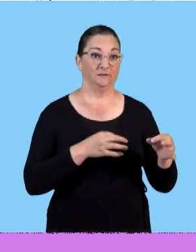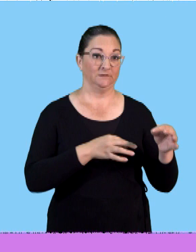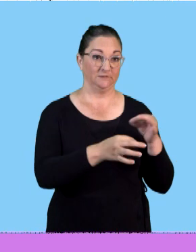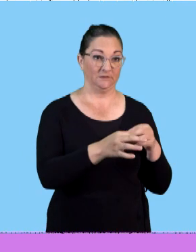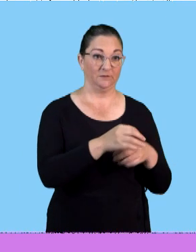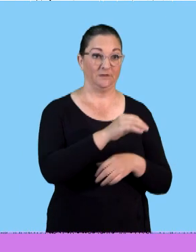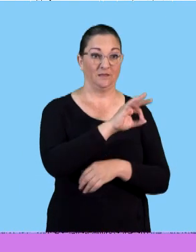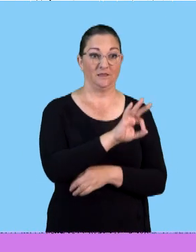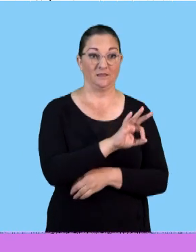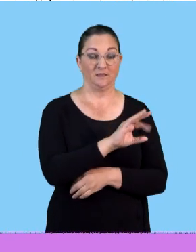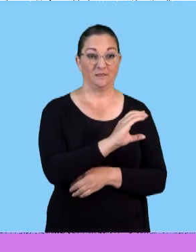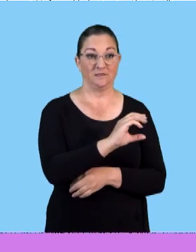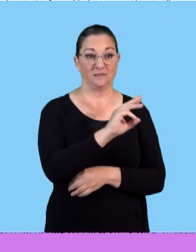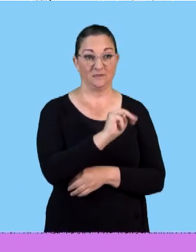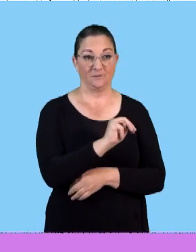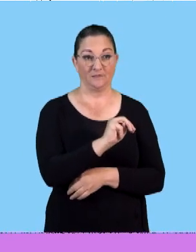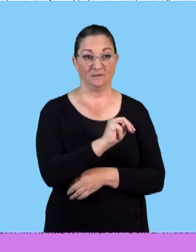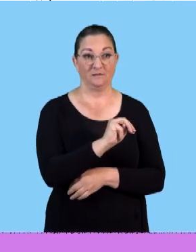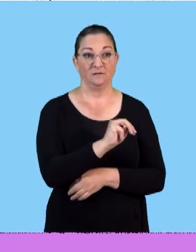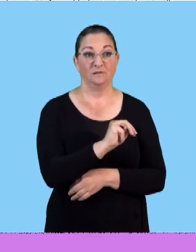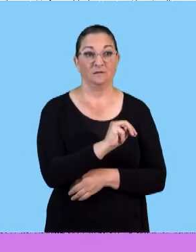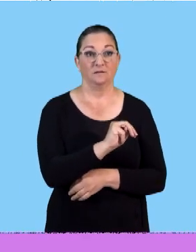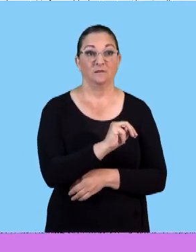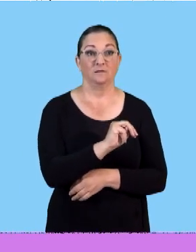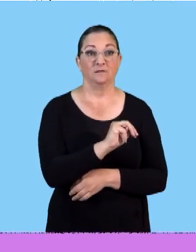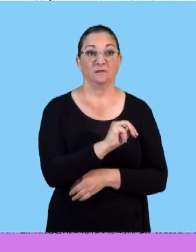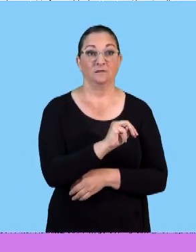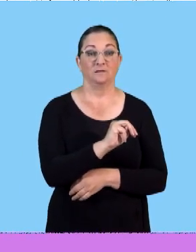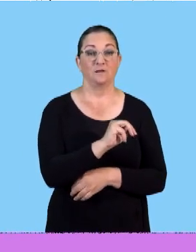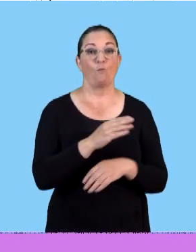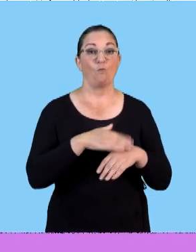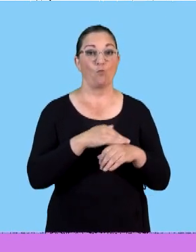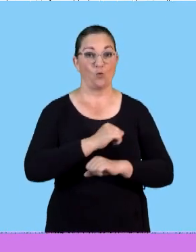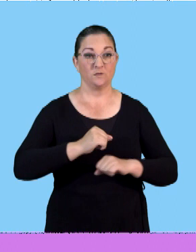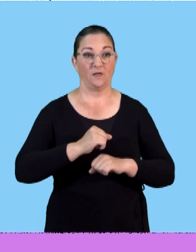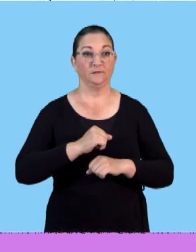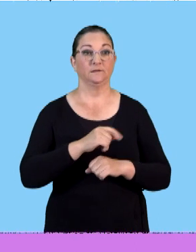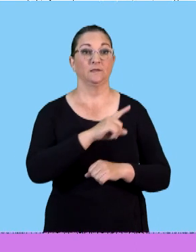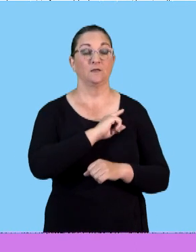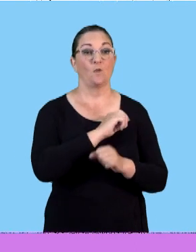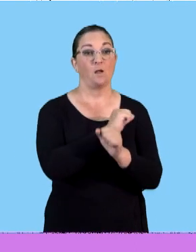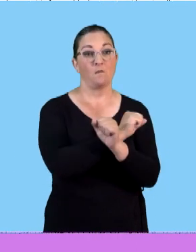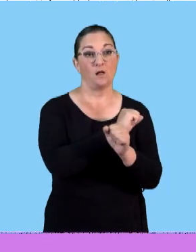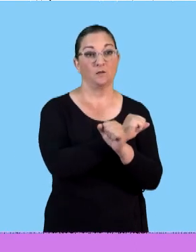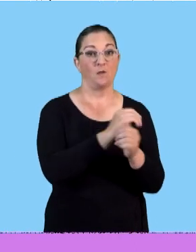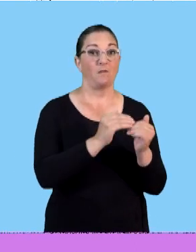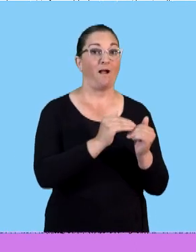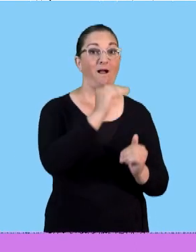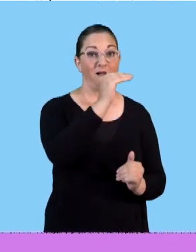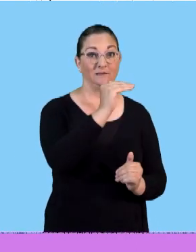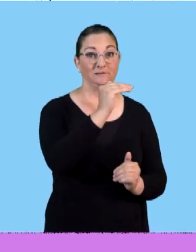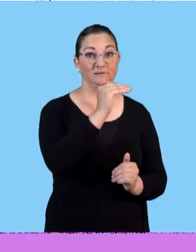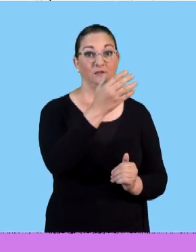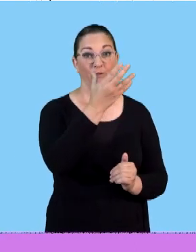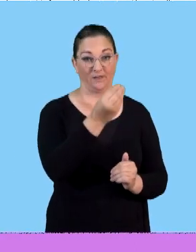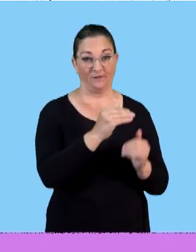going to substitute it in here by saying this is 3 centimeters. Okay, let me make more space here. Multiply by my